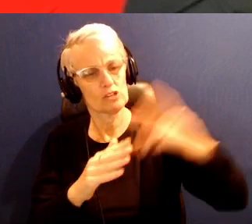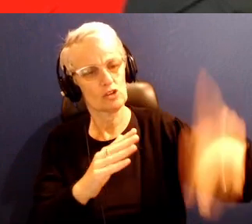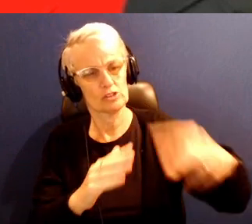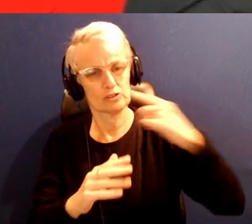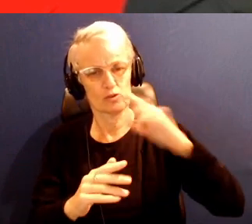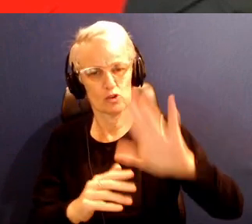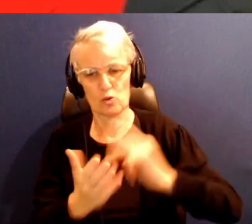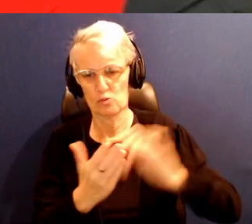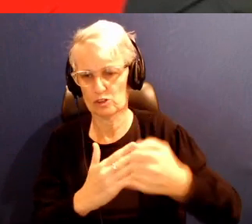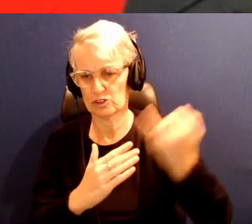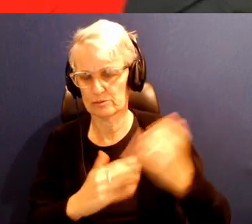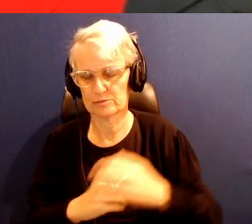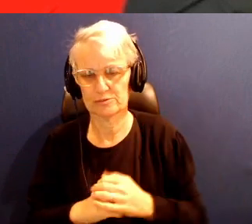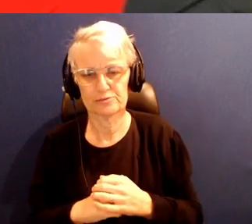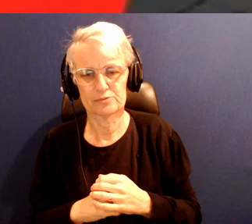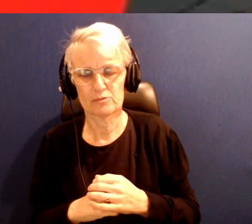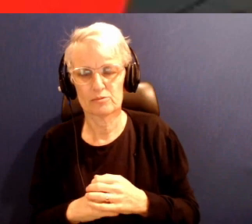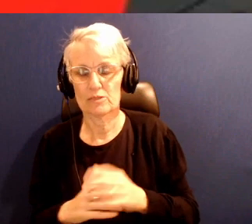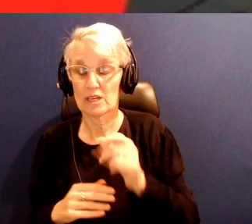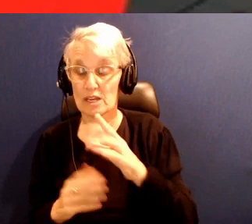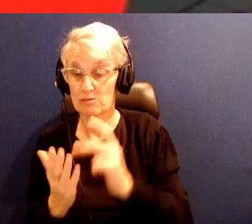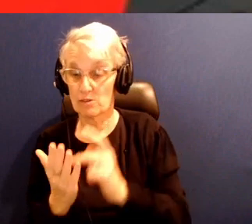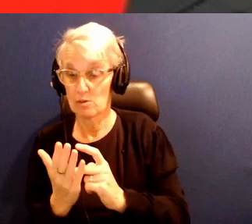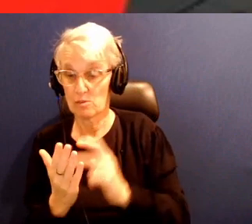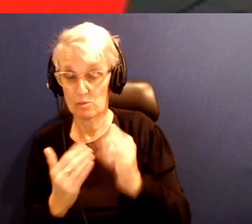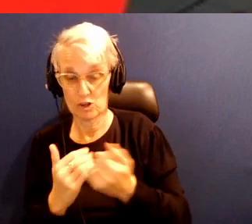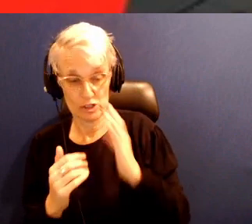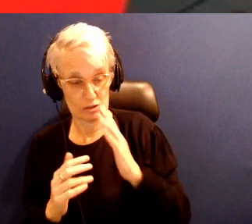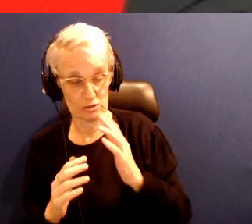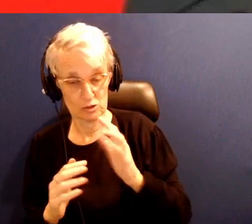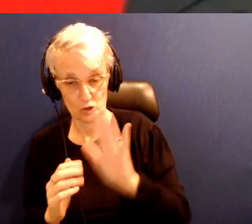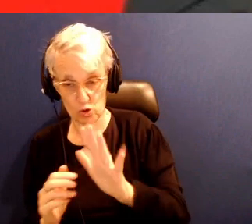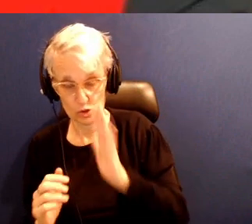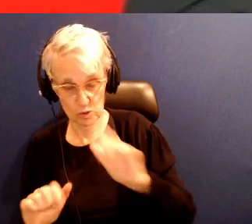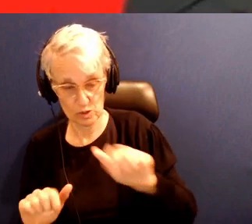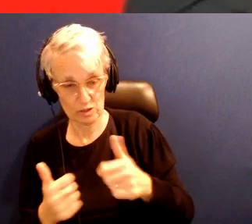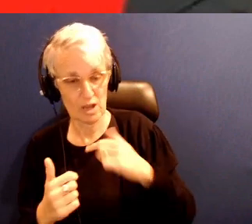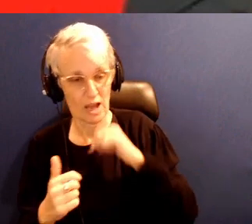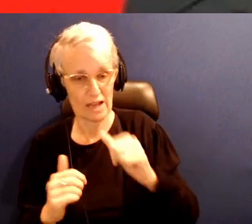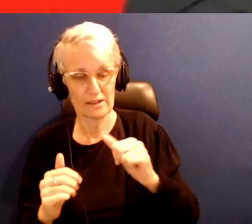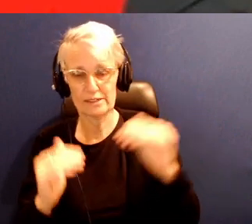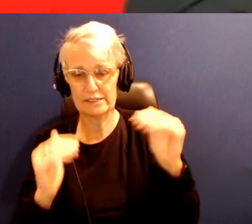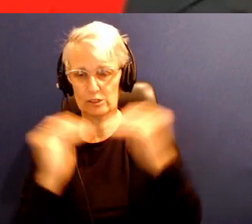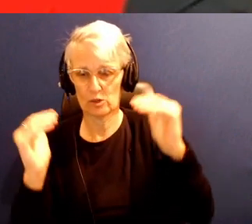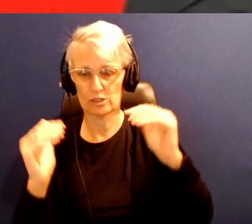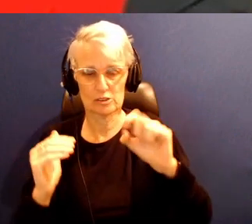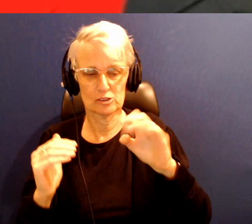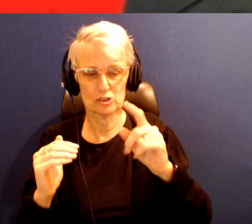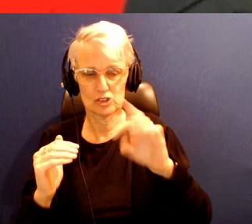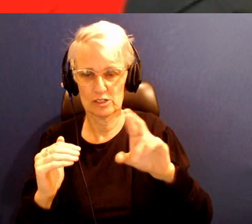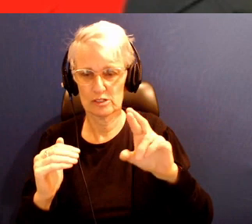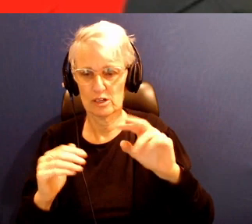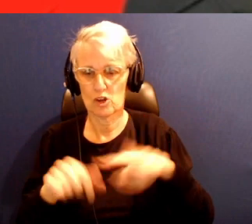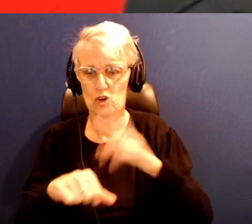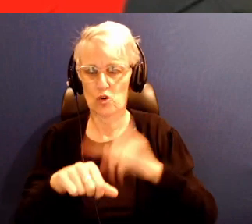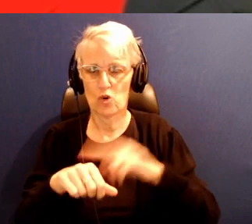achieve. If applicable, how your project will continue to challenge unequal gender norms in Canada